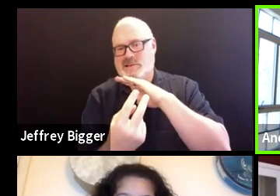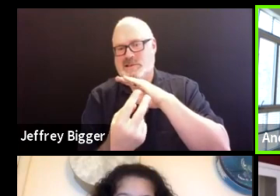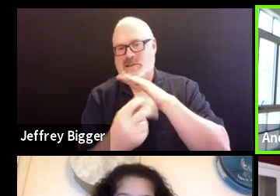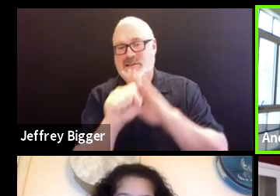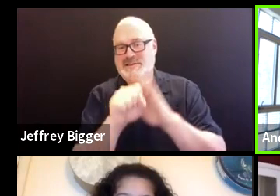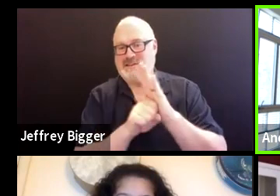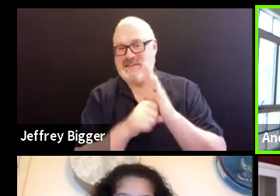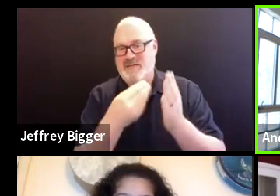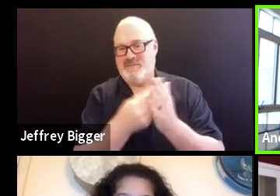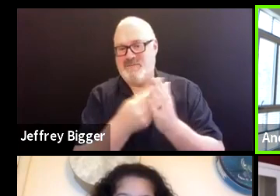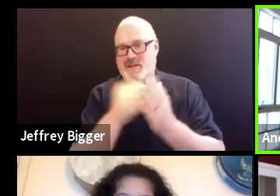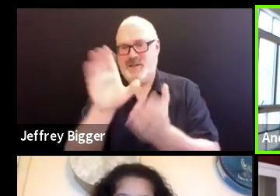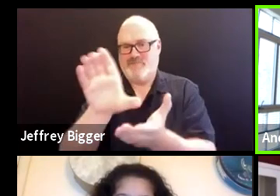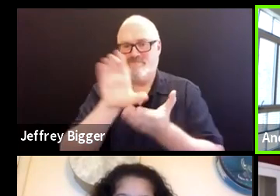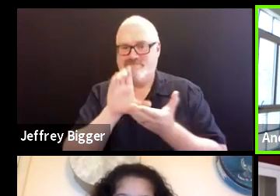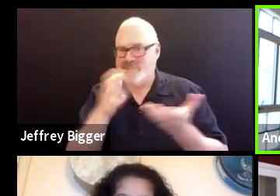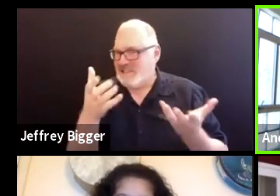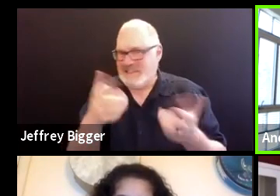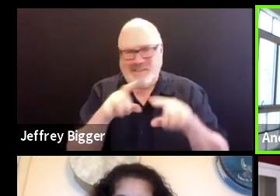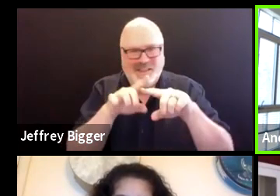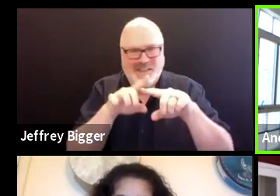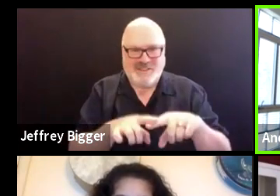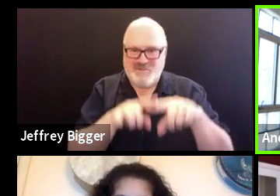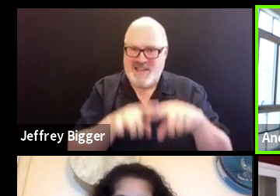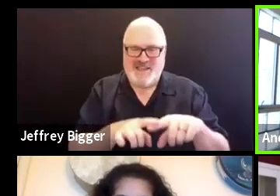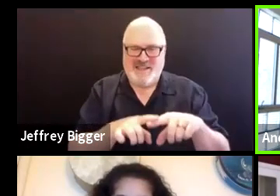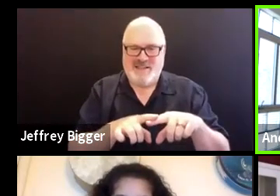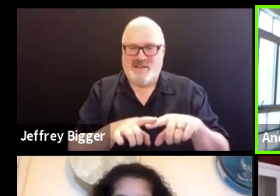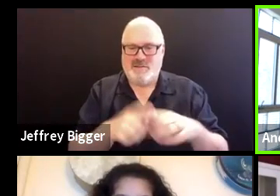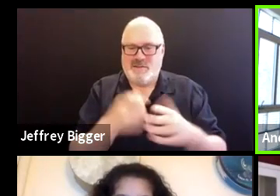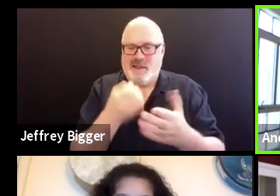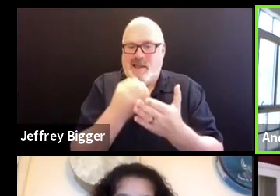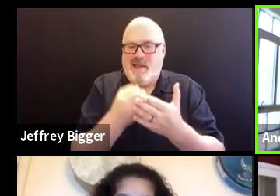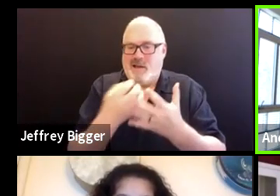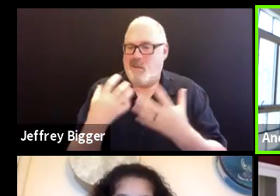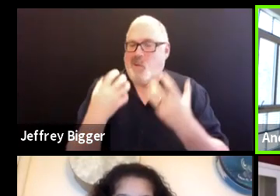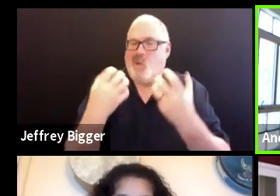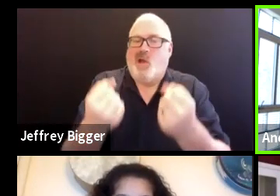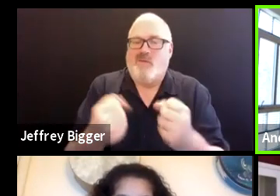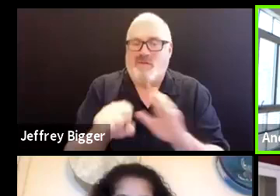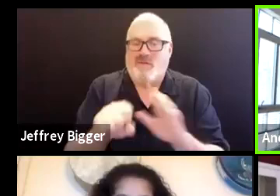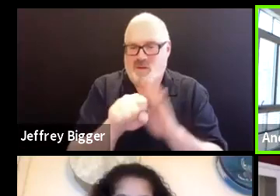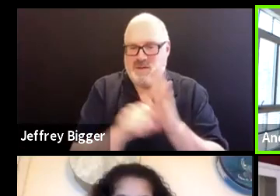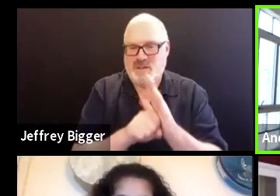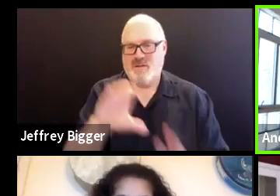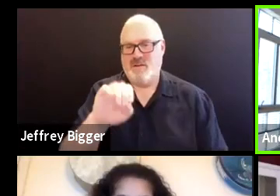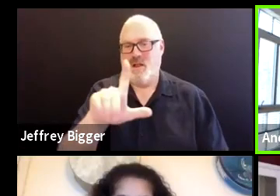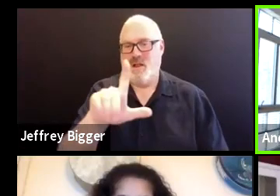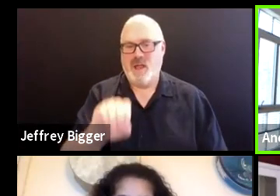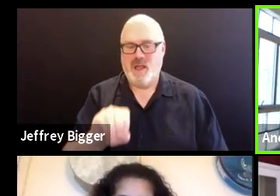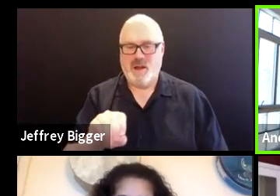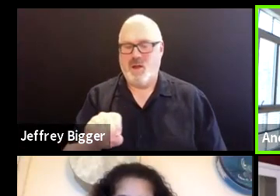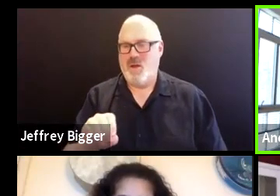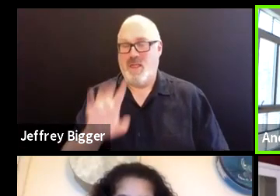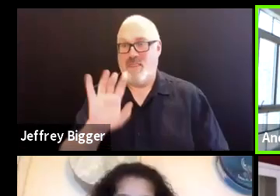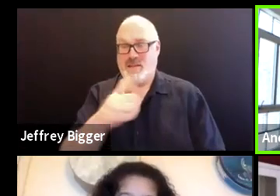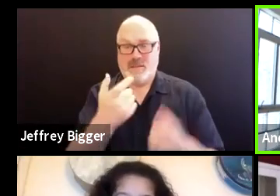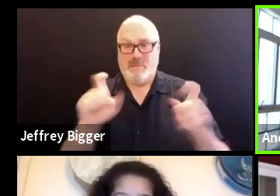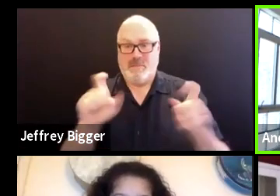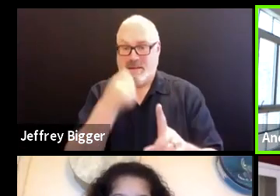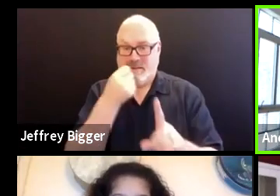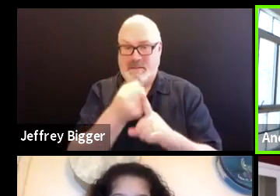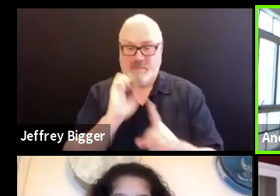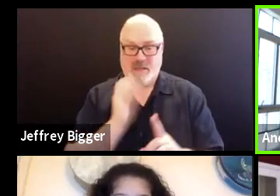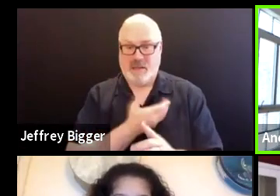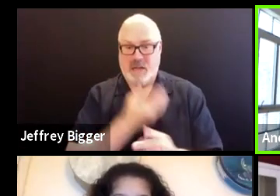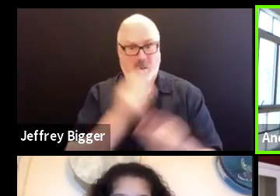funding. And it really depends on economic recovery of Colorado and nationally, and that has such a huge impact on our